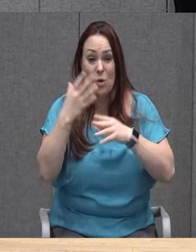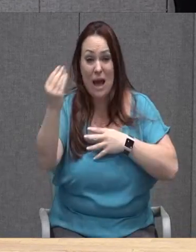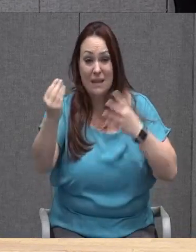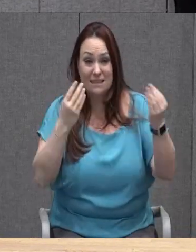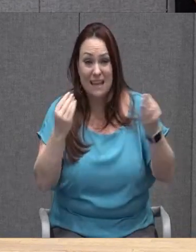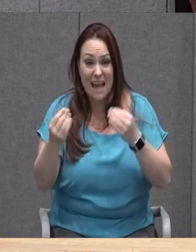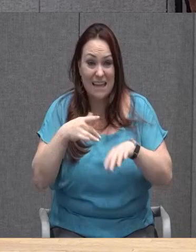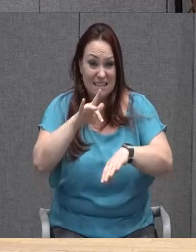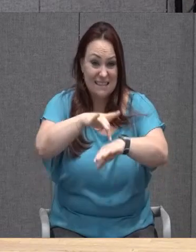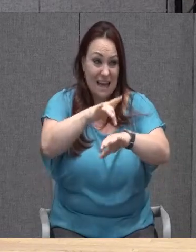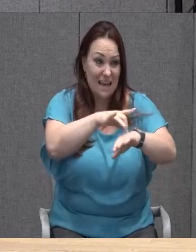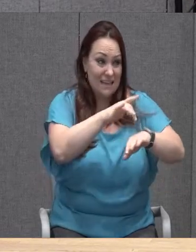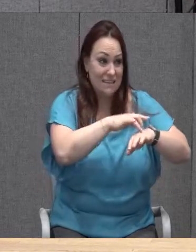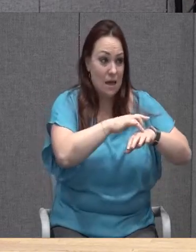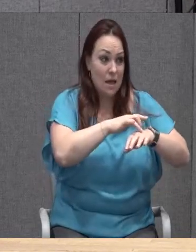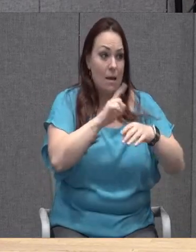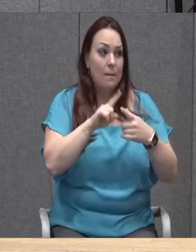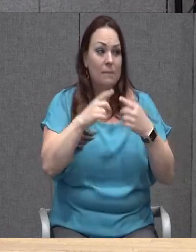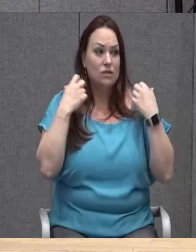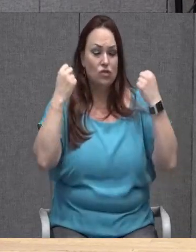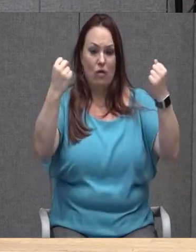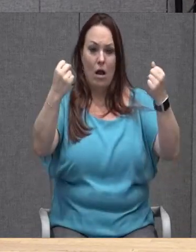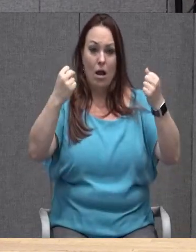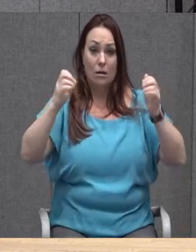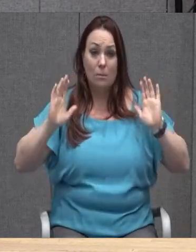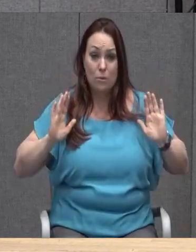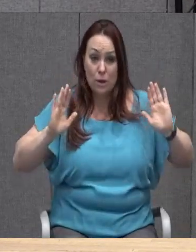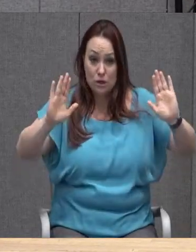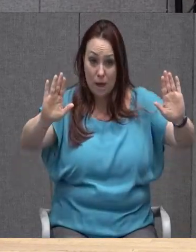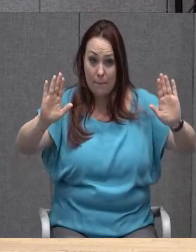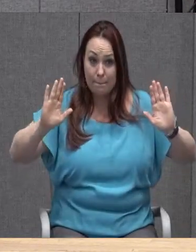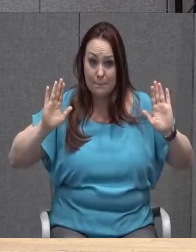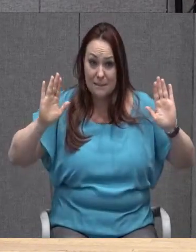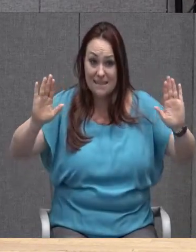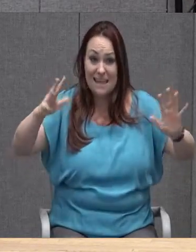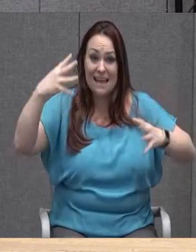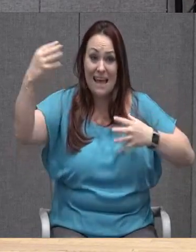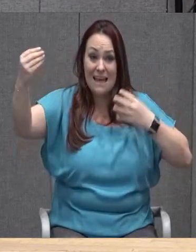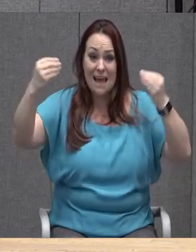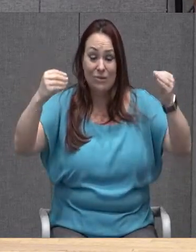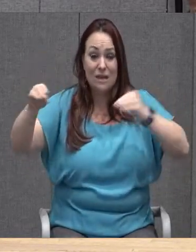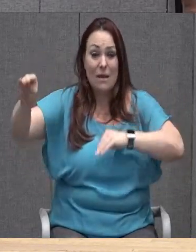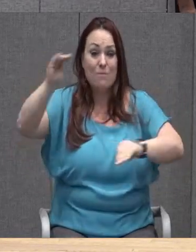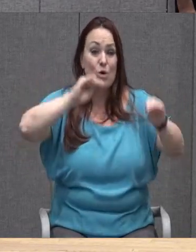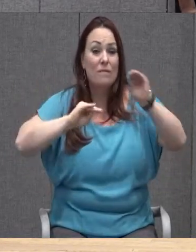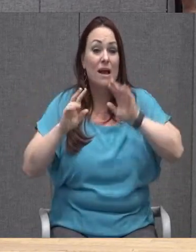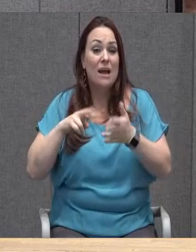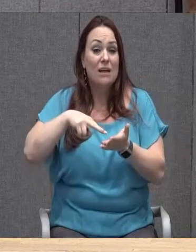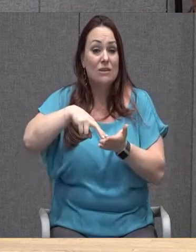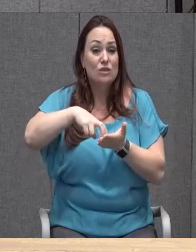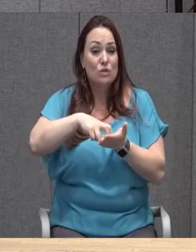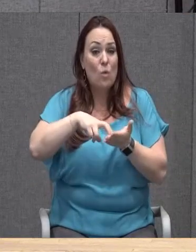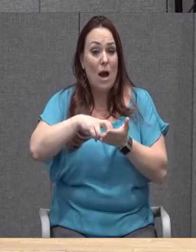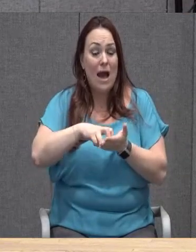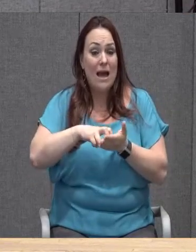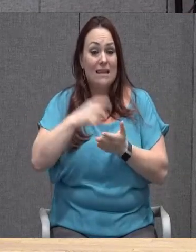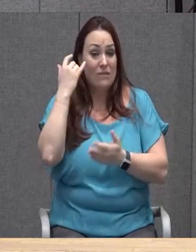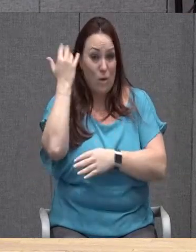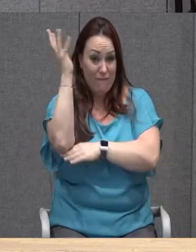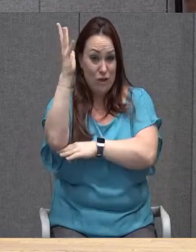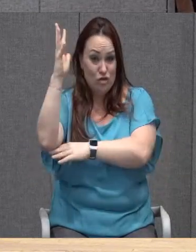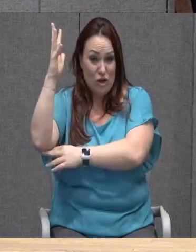Sé fuerte. Be strong. Push-ups. Get outside. Move. Squats, move your body. Squats. Hang from trees, right?